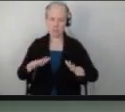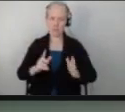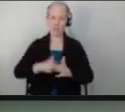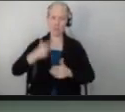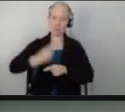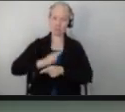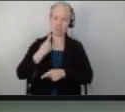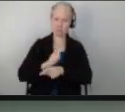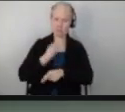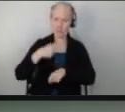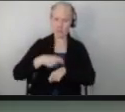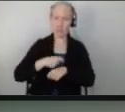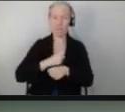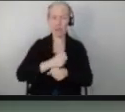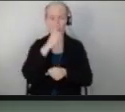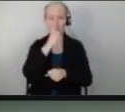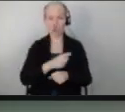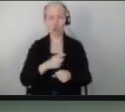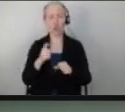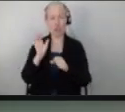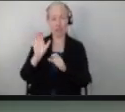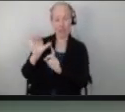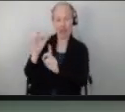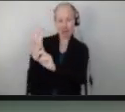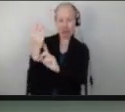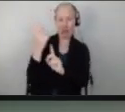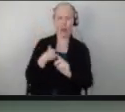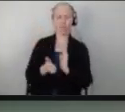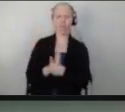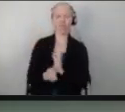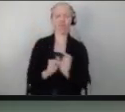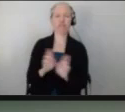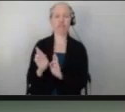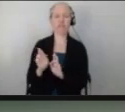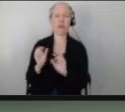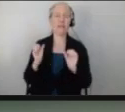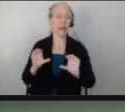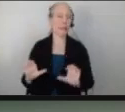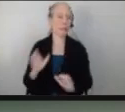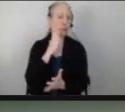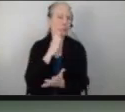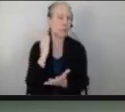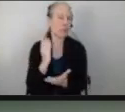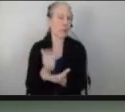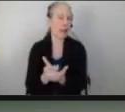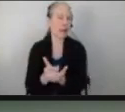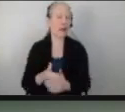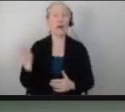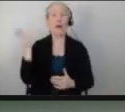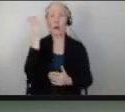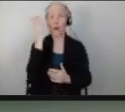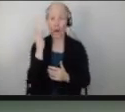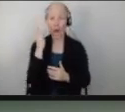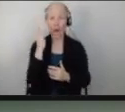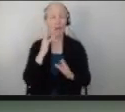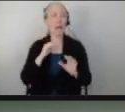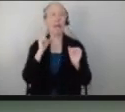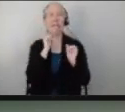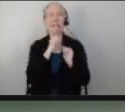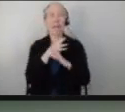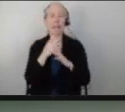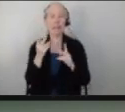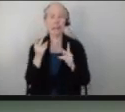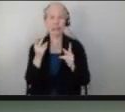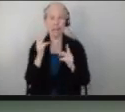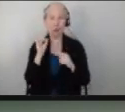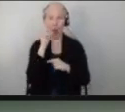make sure that you can do the job well, because nothing will set you back quicker than moving into